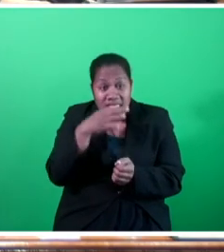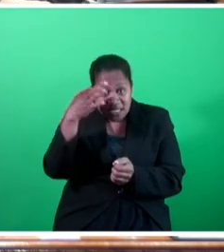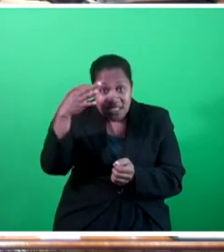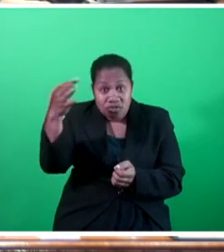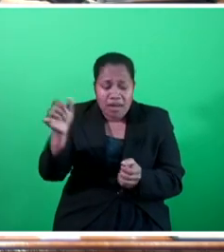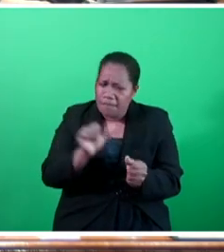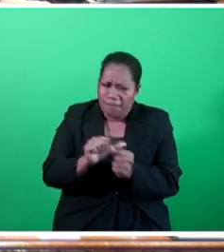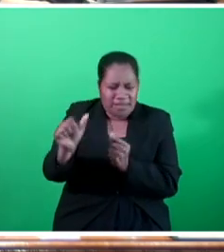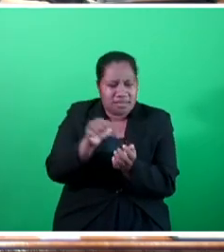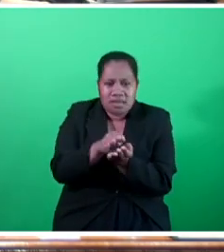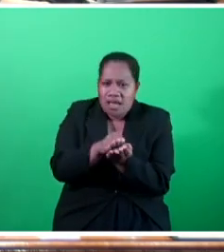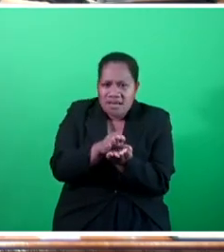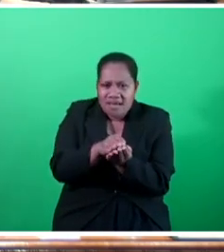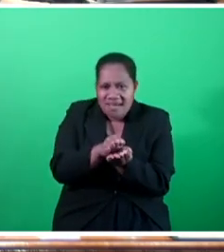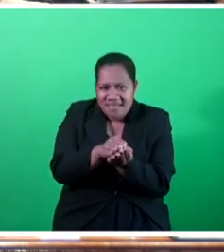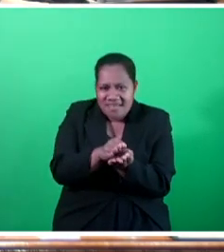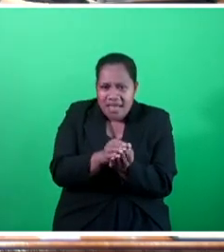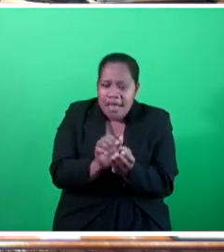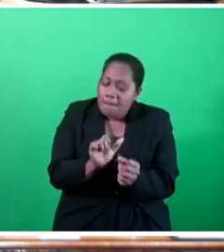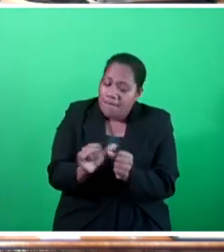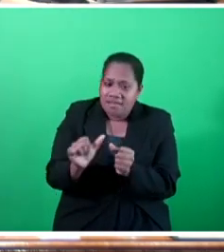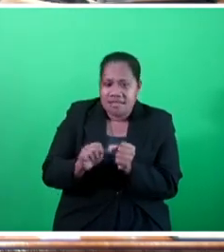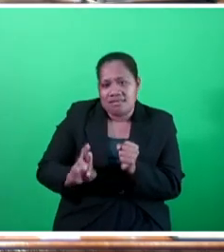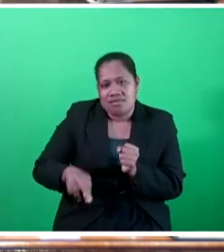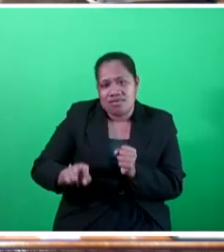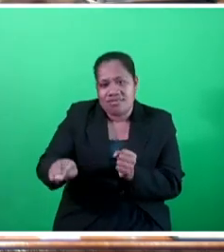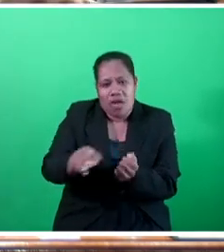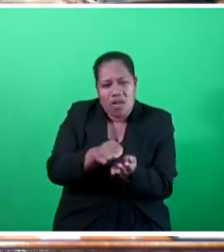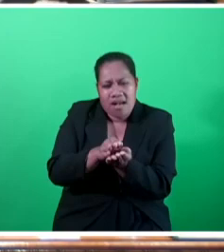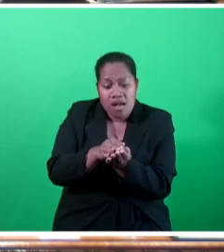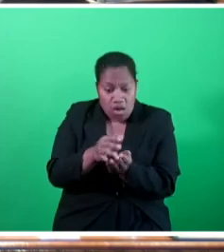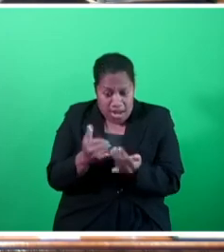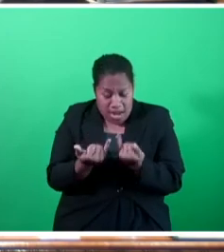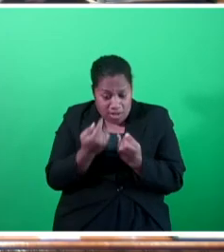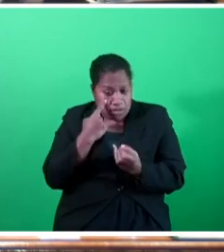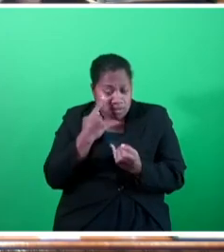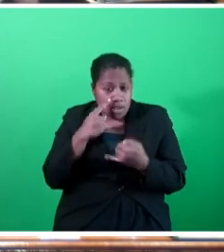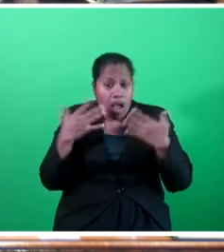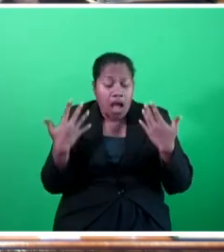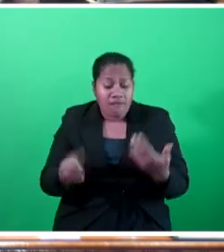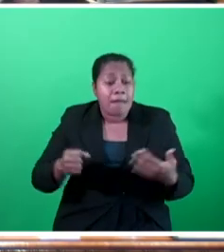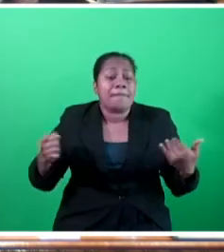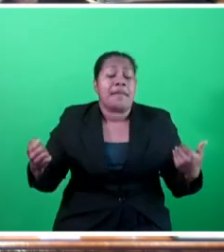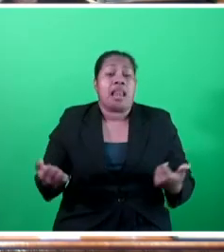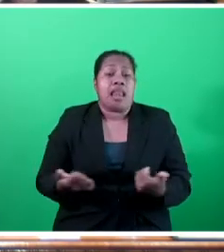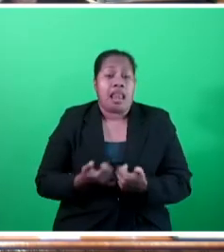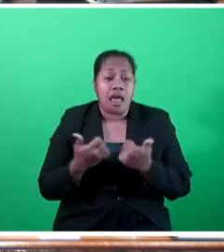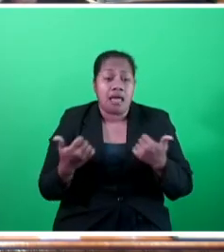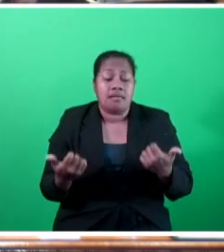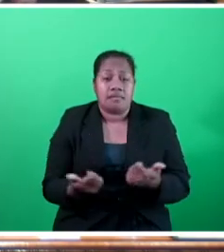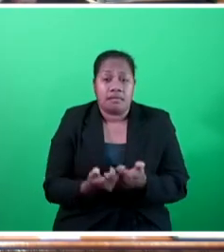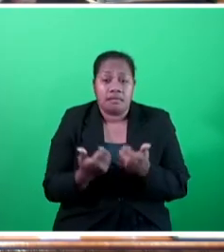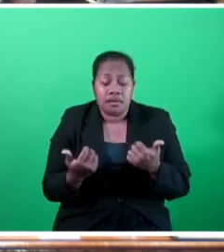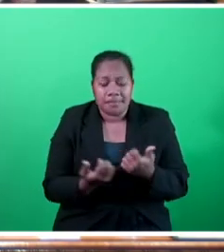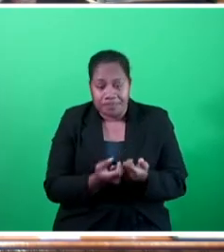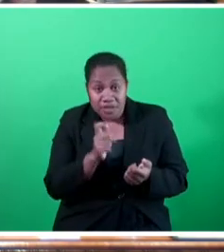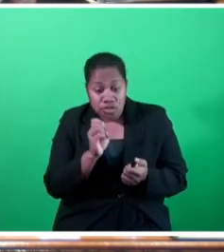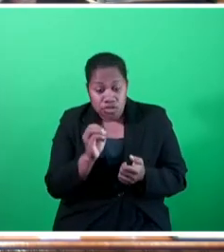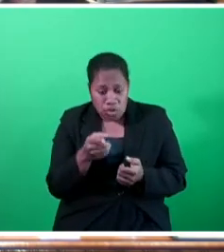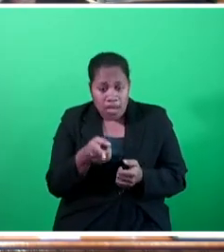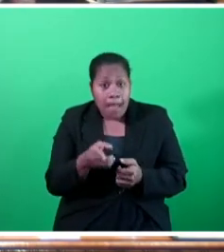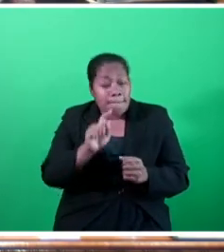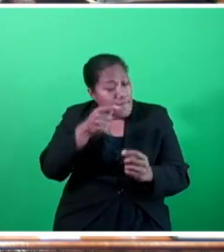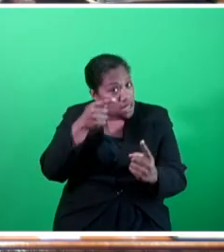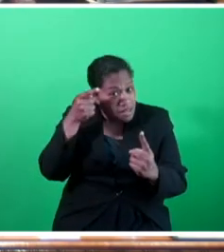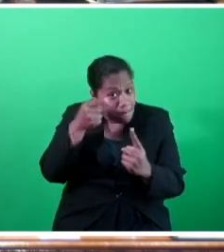kai. But now they're saying there's an abundance of it. But Mr. Speaker, sir, I'm digressing slightly, but the point